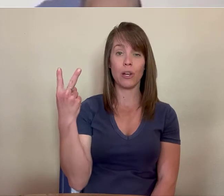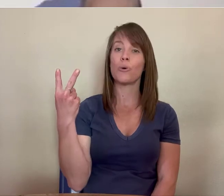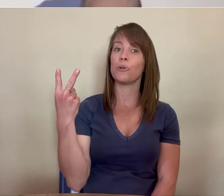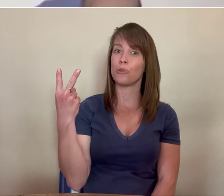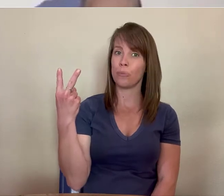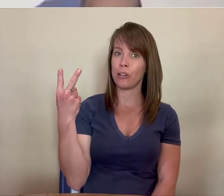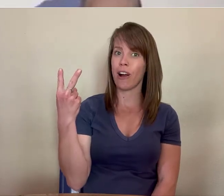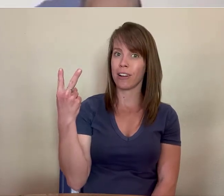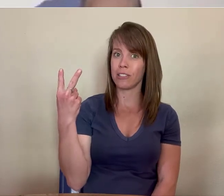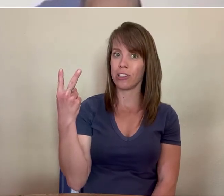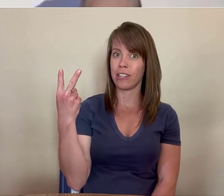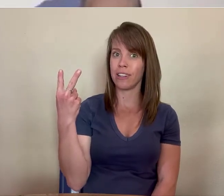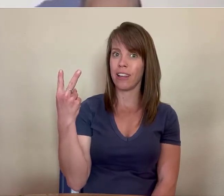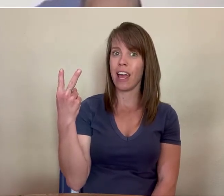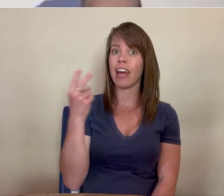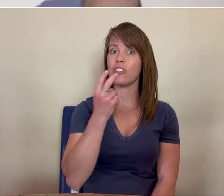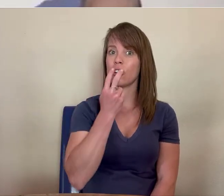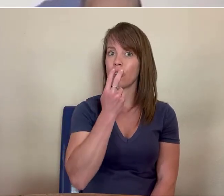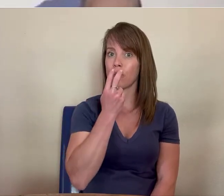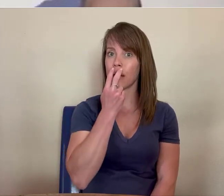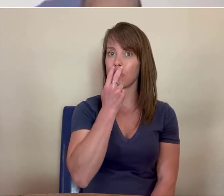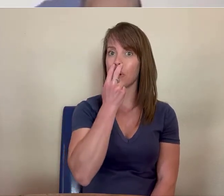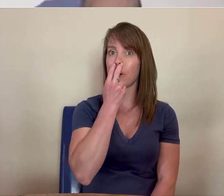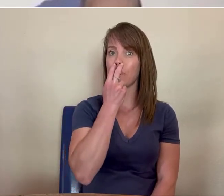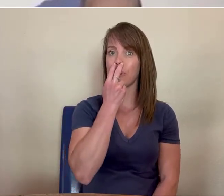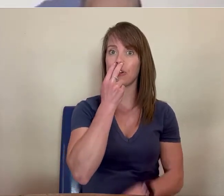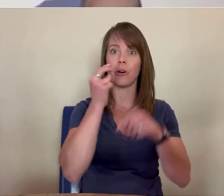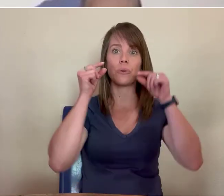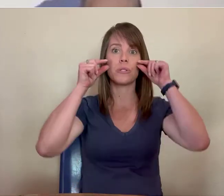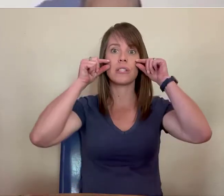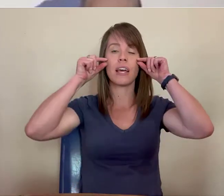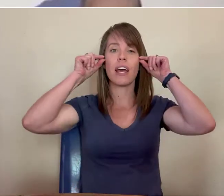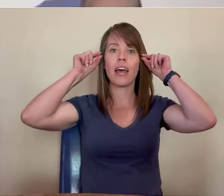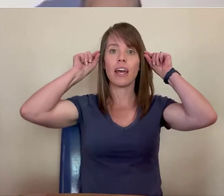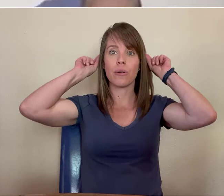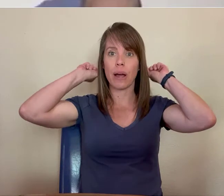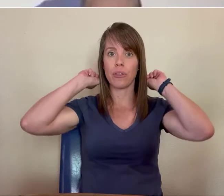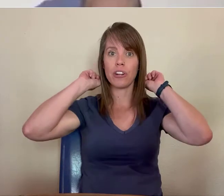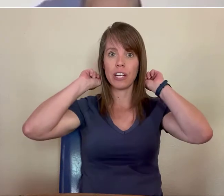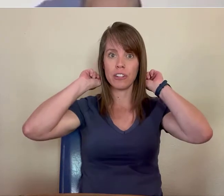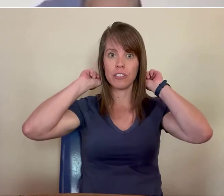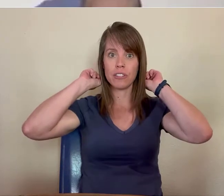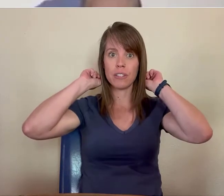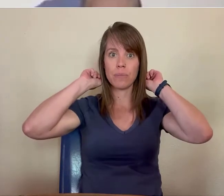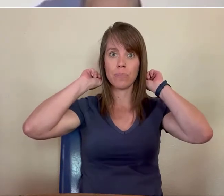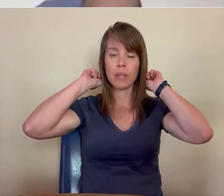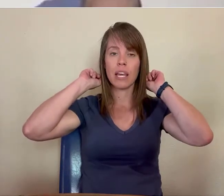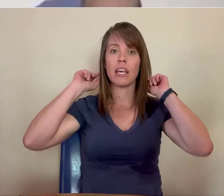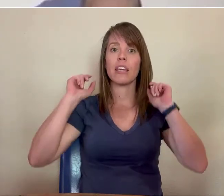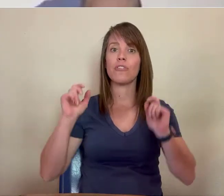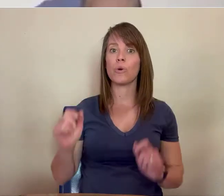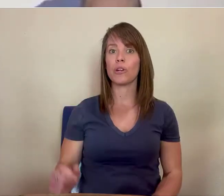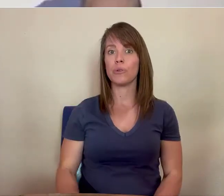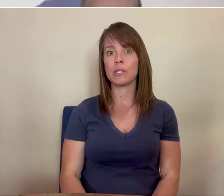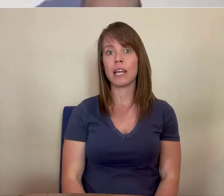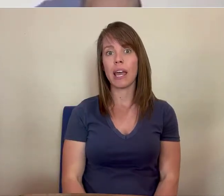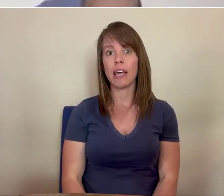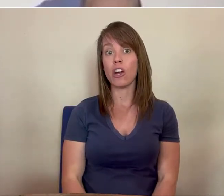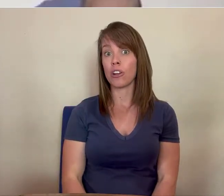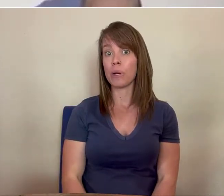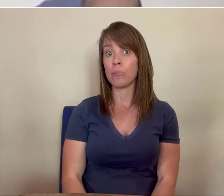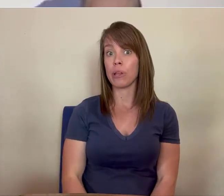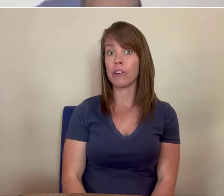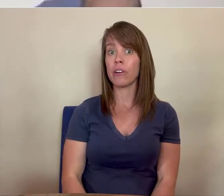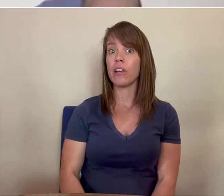O2, which would be your oxygen, and show them that it will go up their nose and around their ears. If you are using